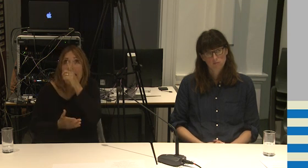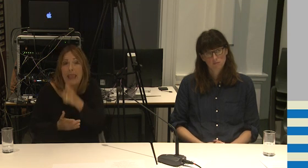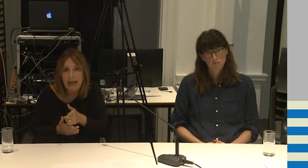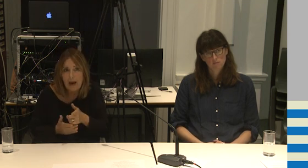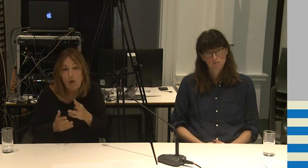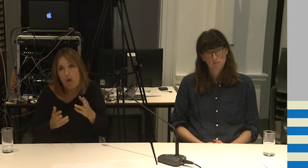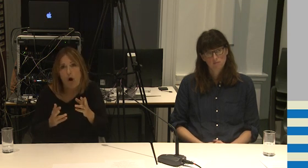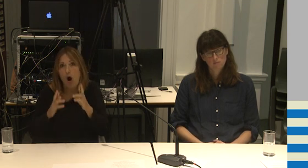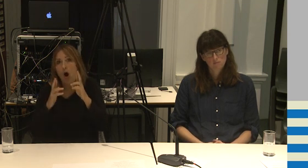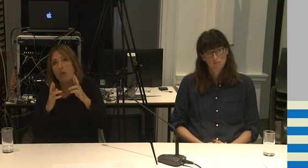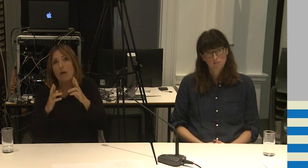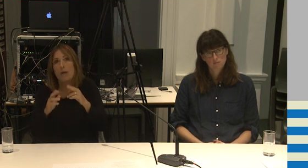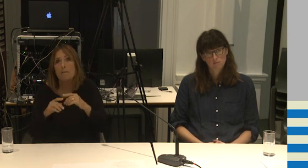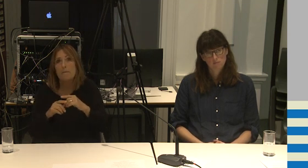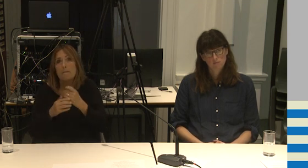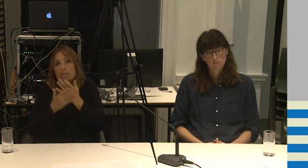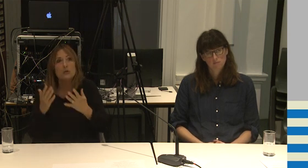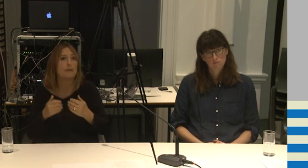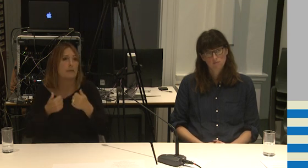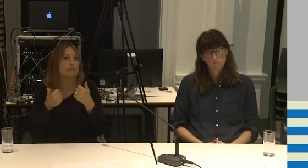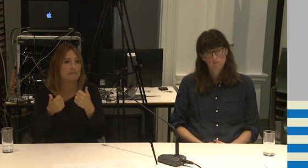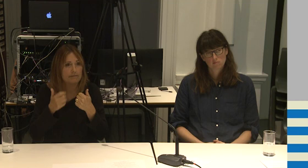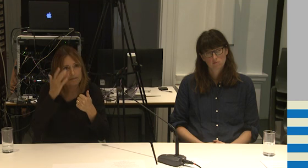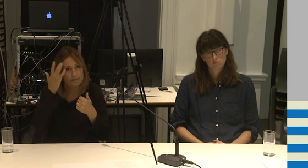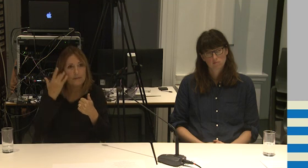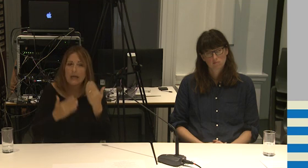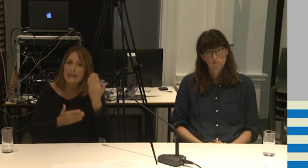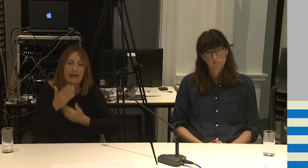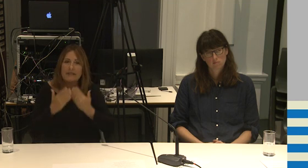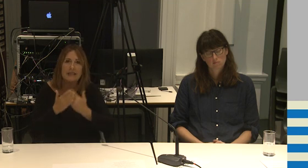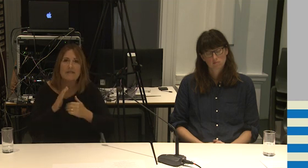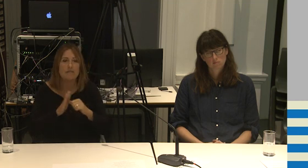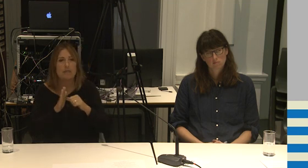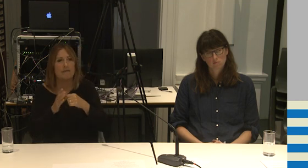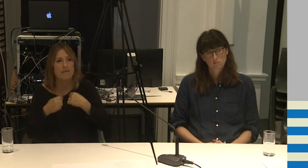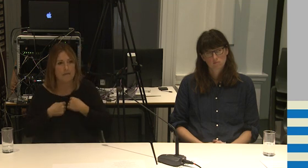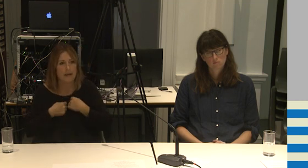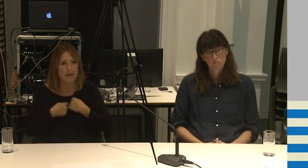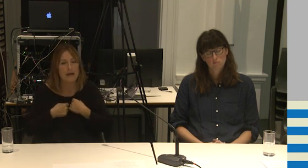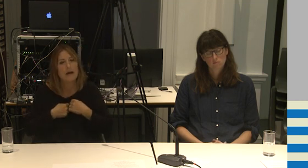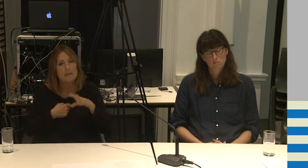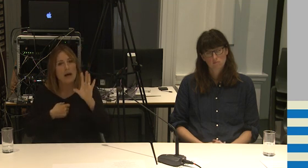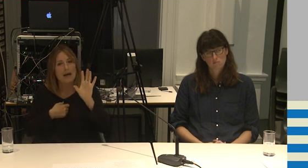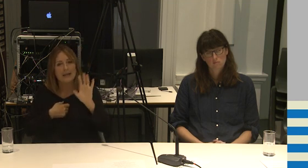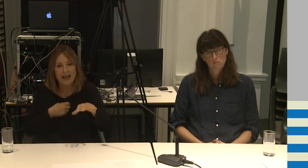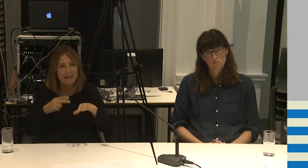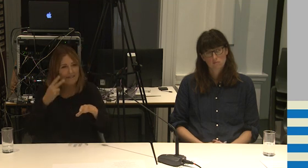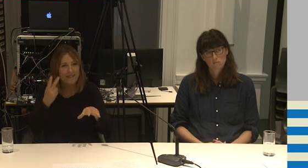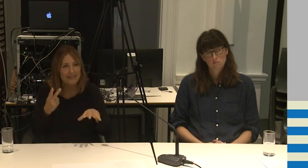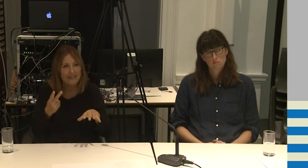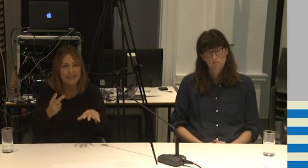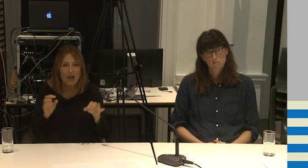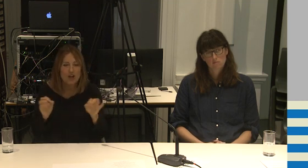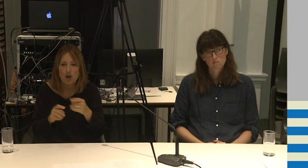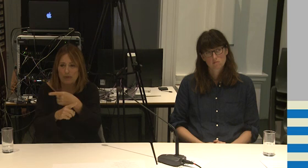maybe we can be hopeful that that's just how most people are, that I never faced that. But yeah, with site visits, no one has any knowledge